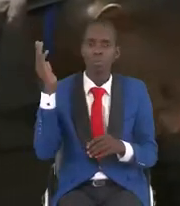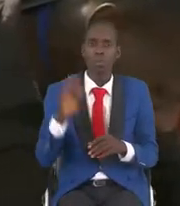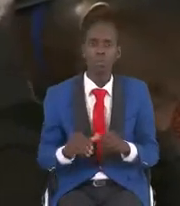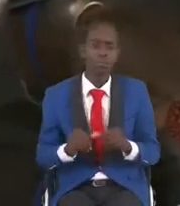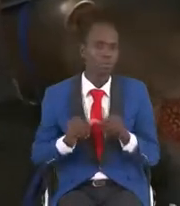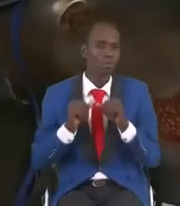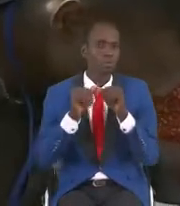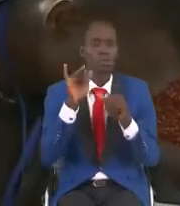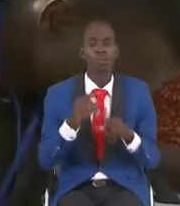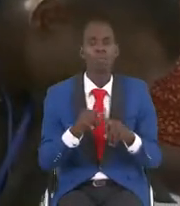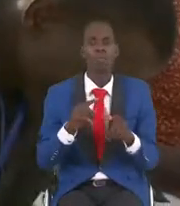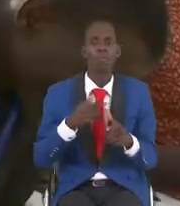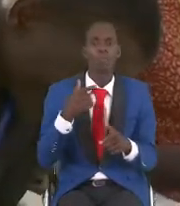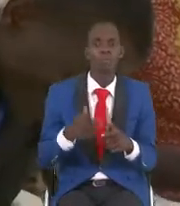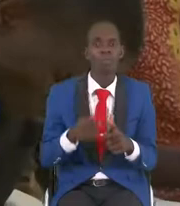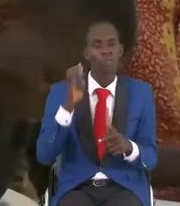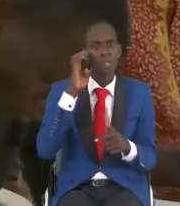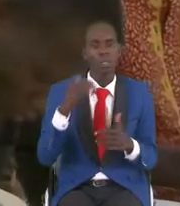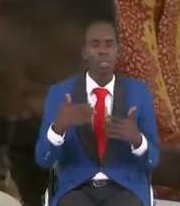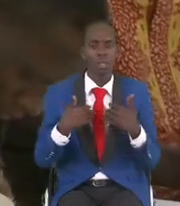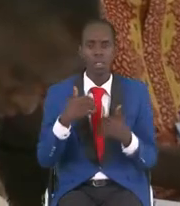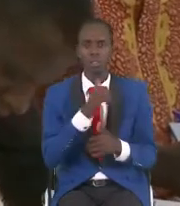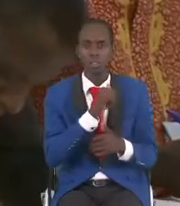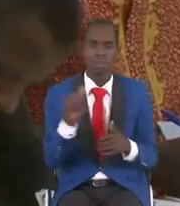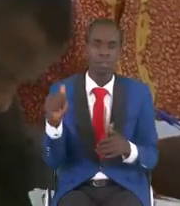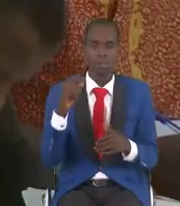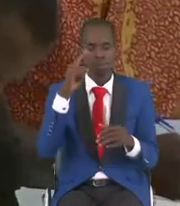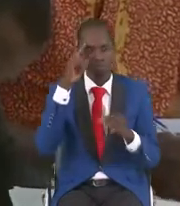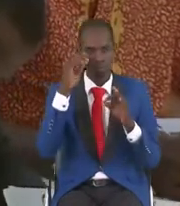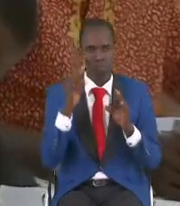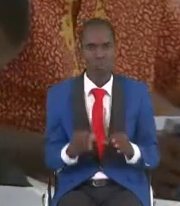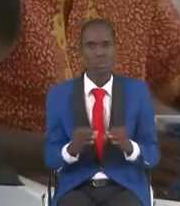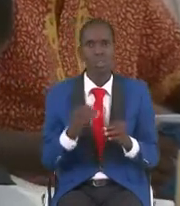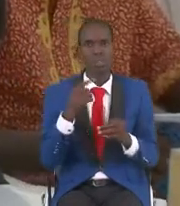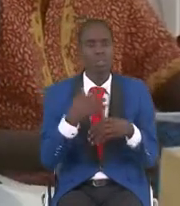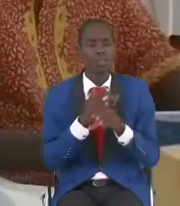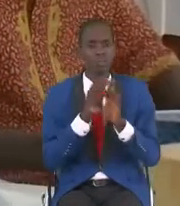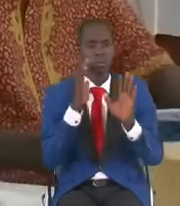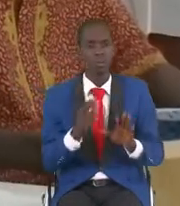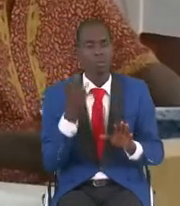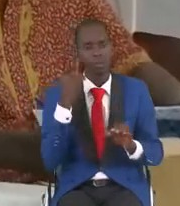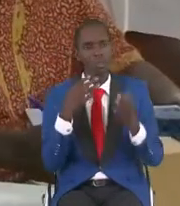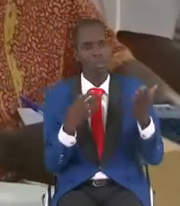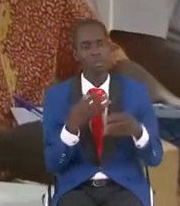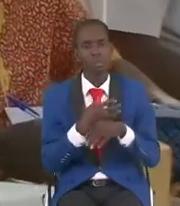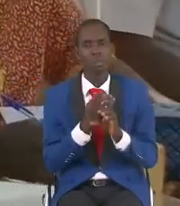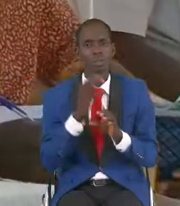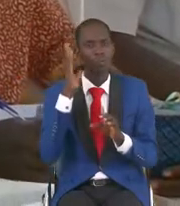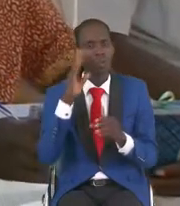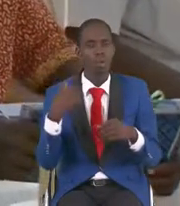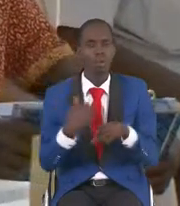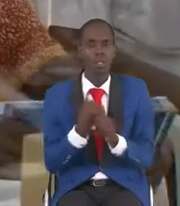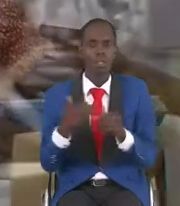But then he had a choice. The Creator was there, and the Creator could make a new